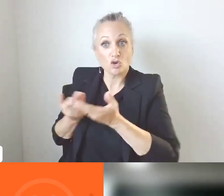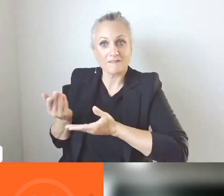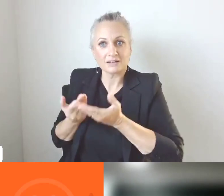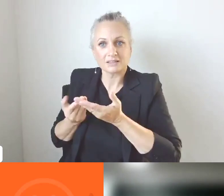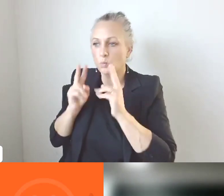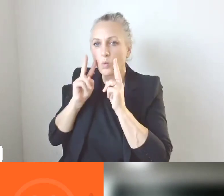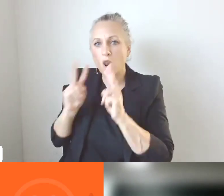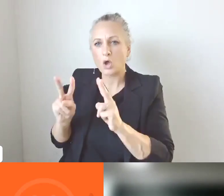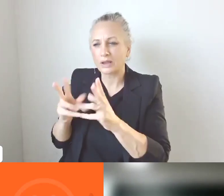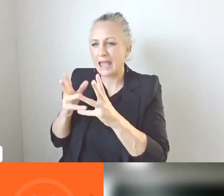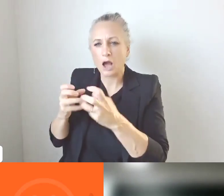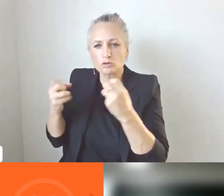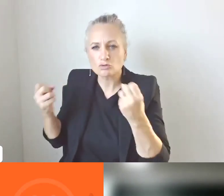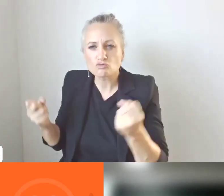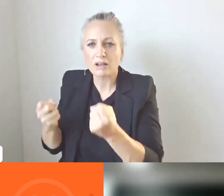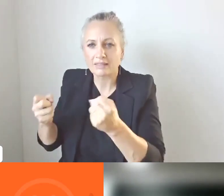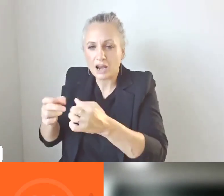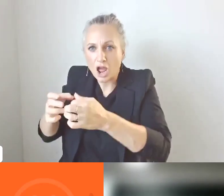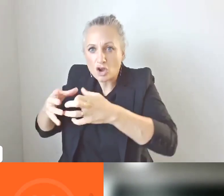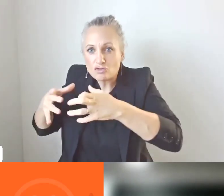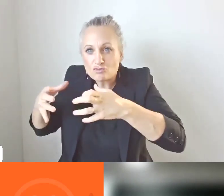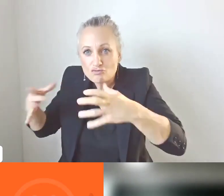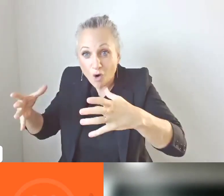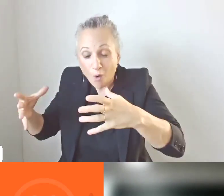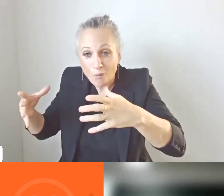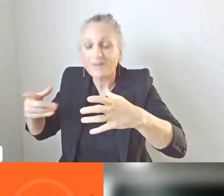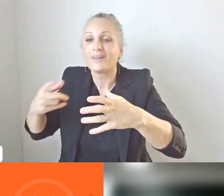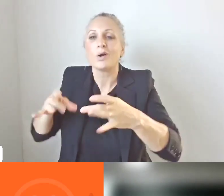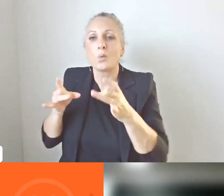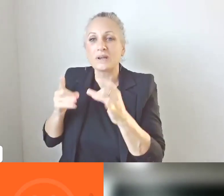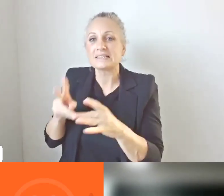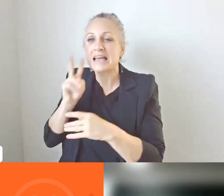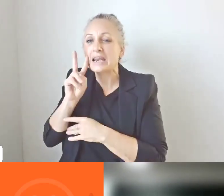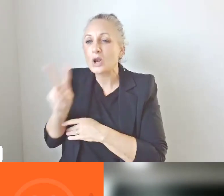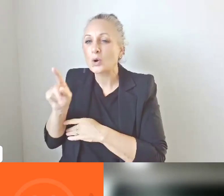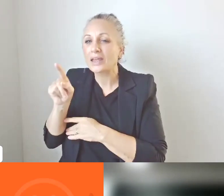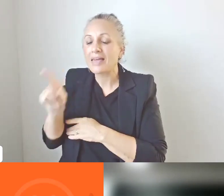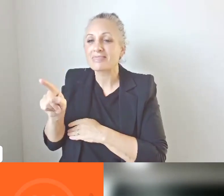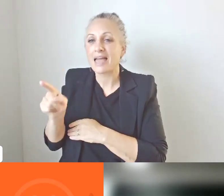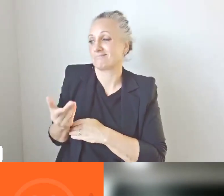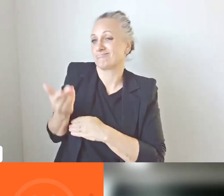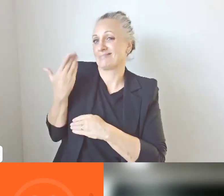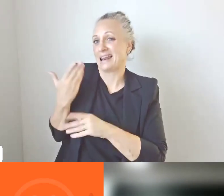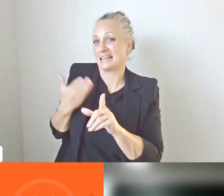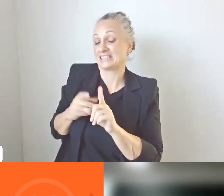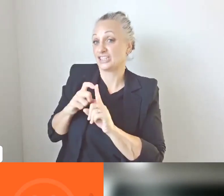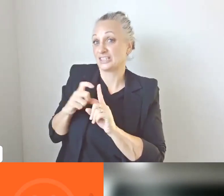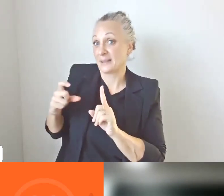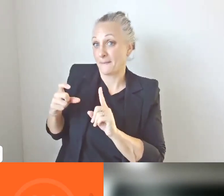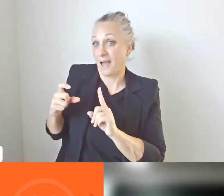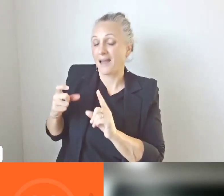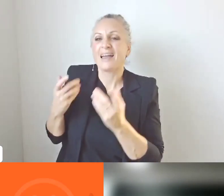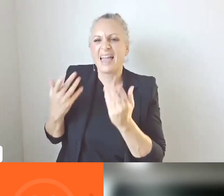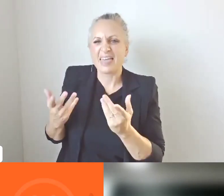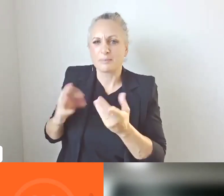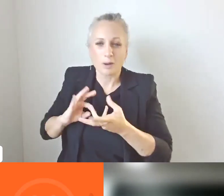had that responsibility just since December last year, and we're doing some work now to document all the processes and really